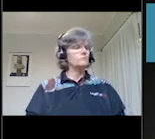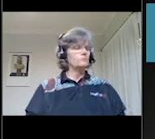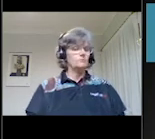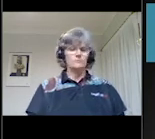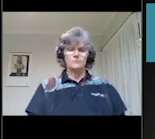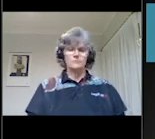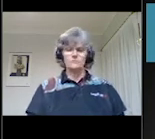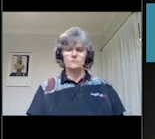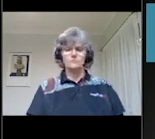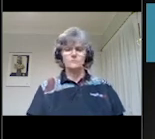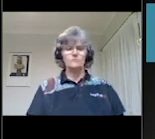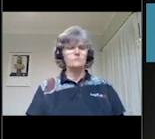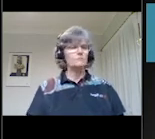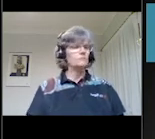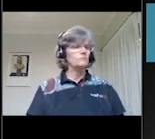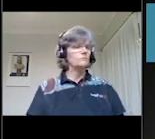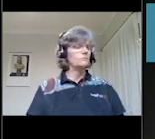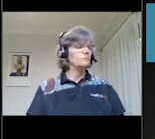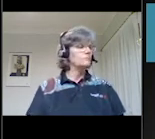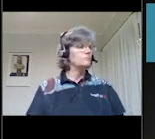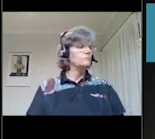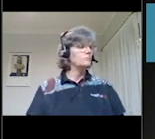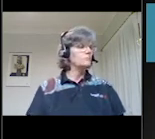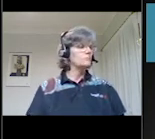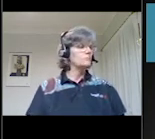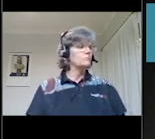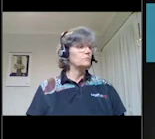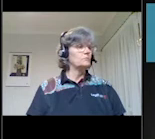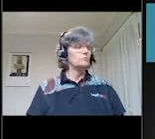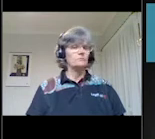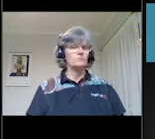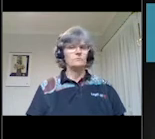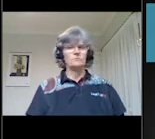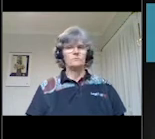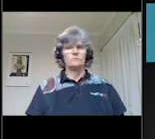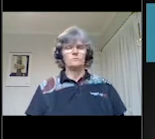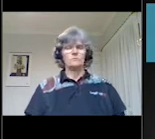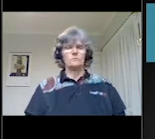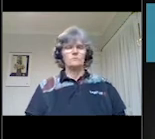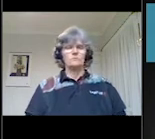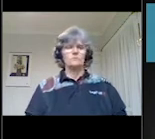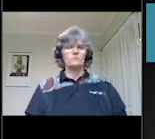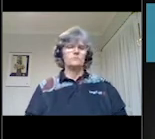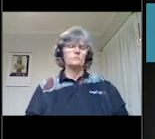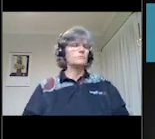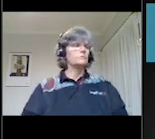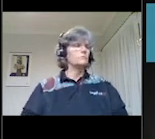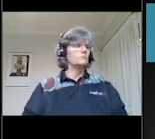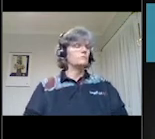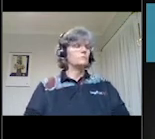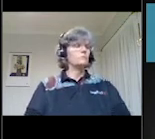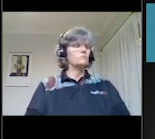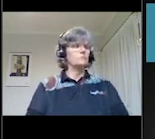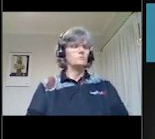applies to people who aren't in what's called a domestic relationship. So I should explain that a